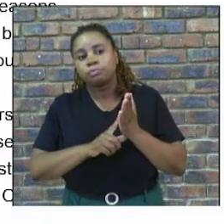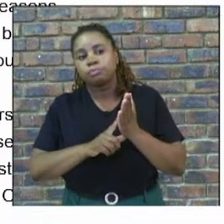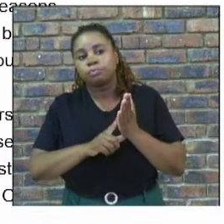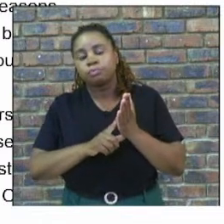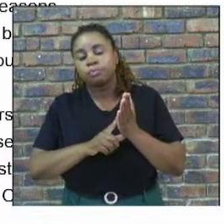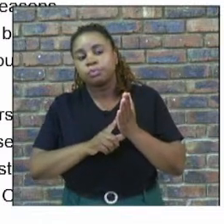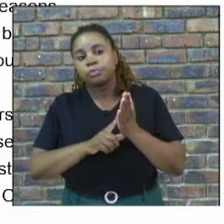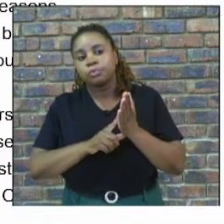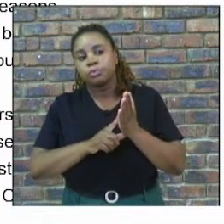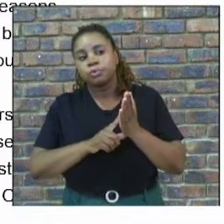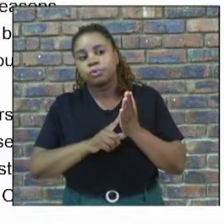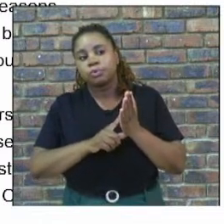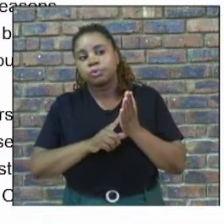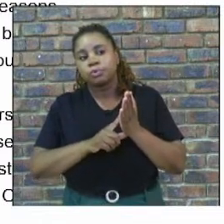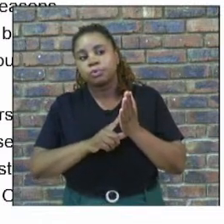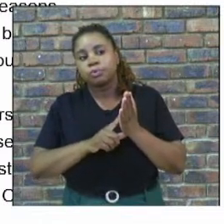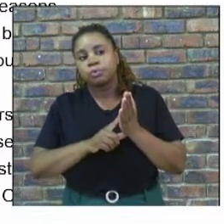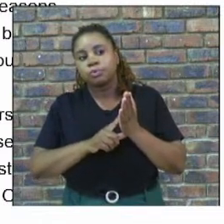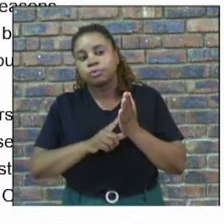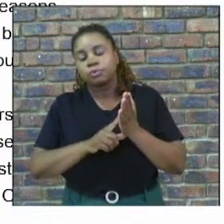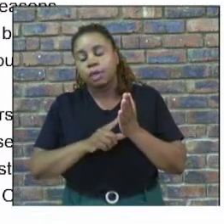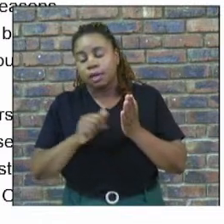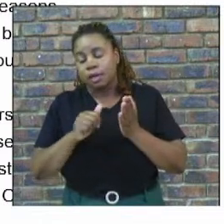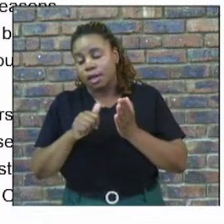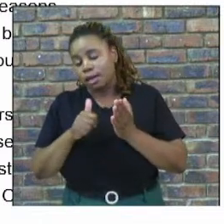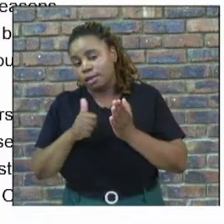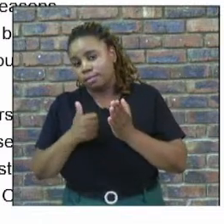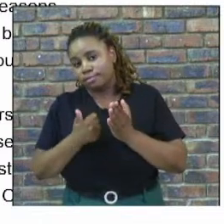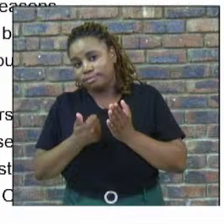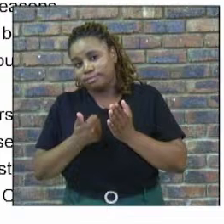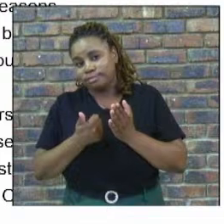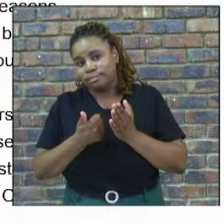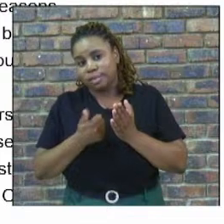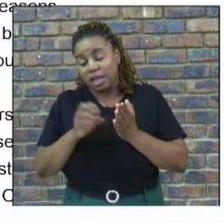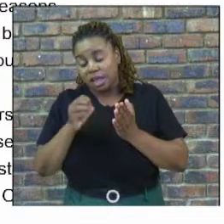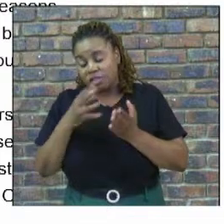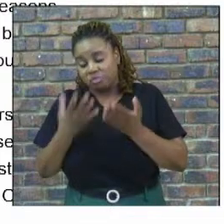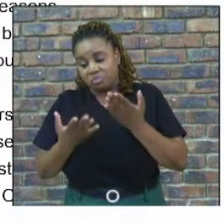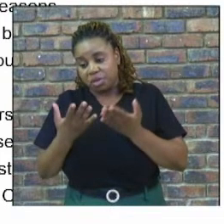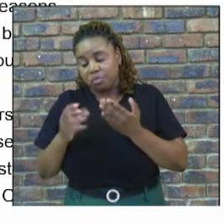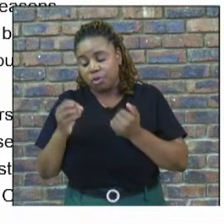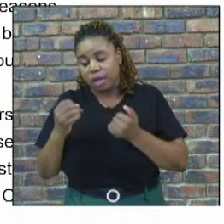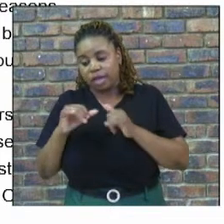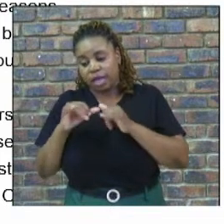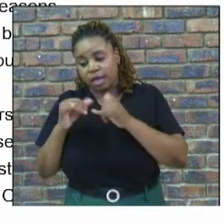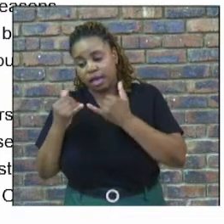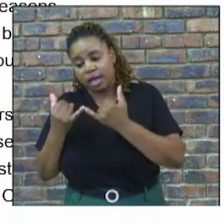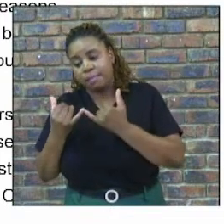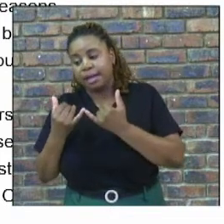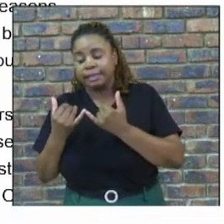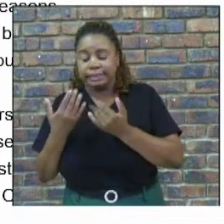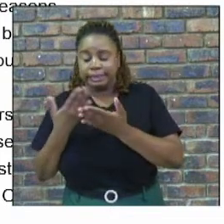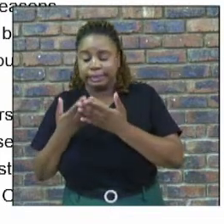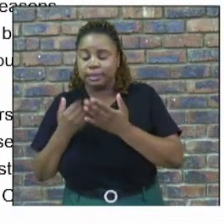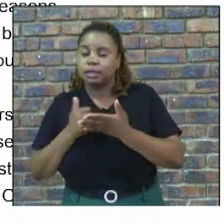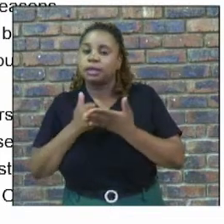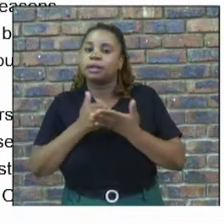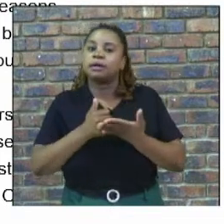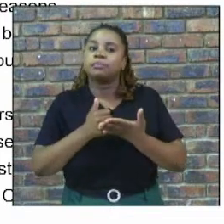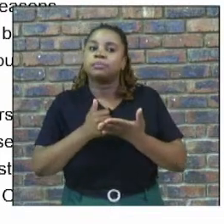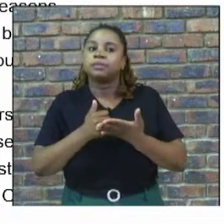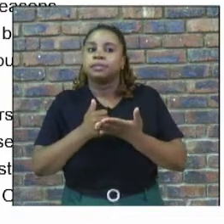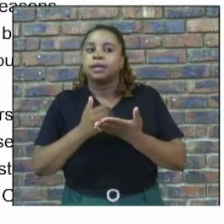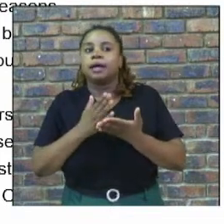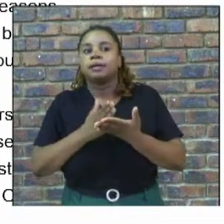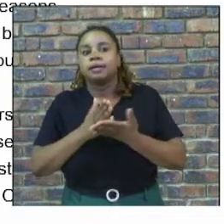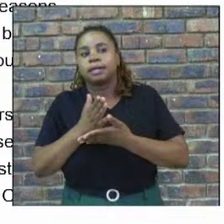appropriate, another independent and impartial tribunal or forum. Hence, the